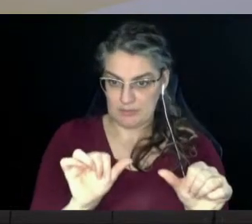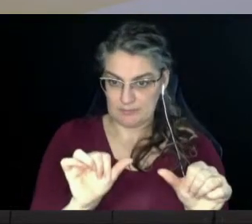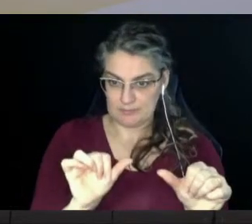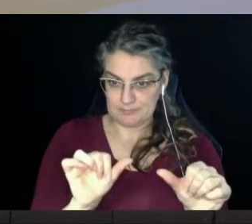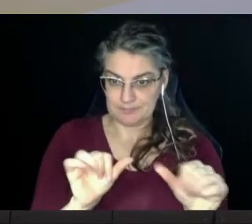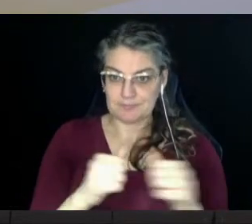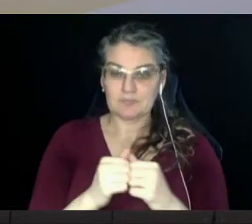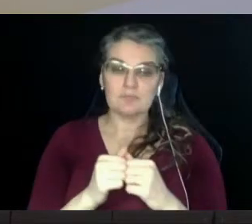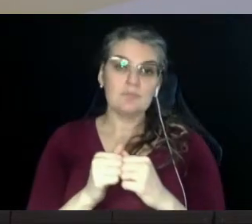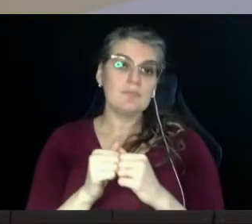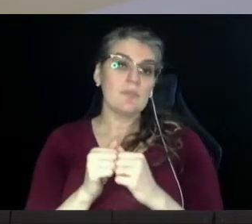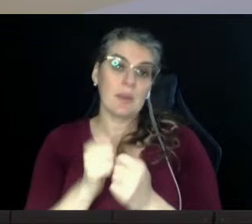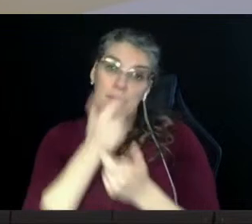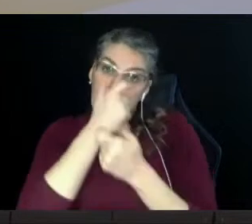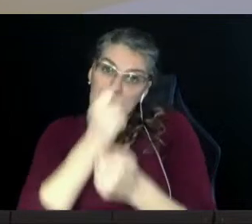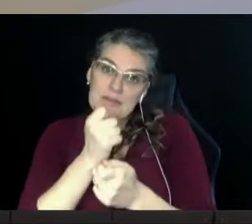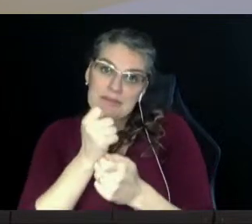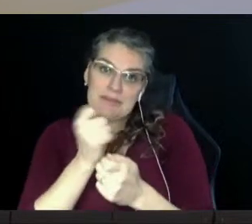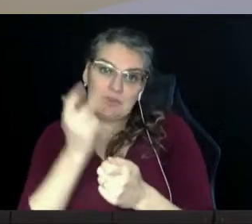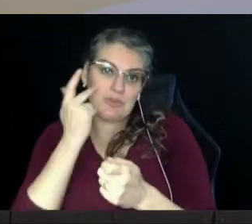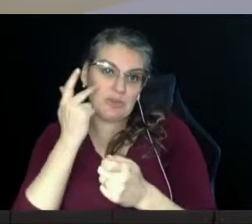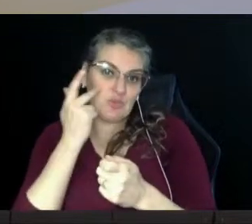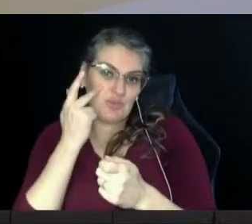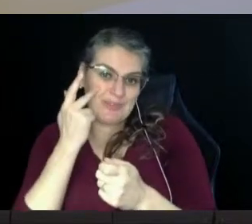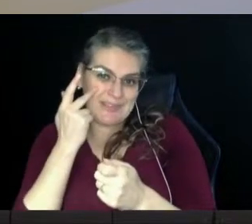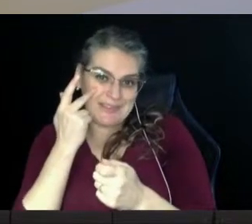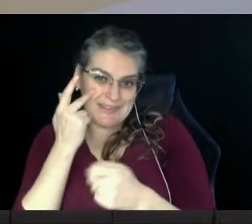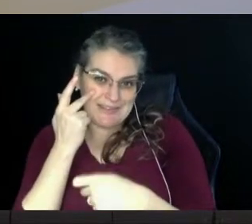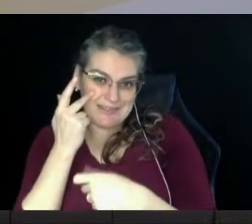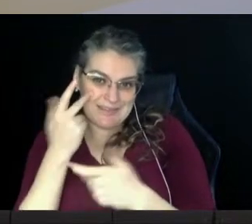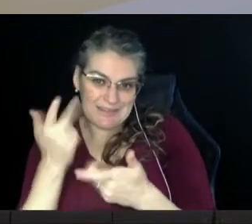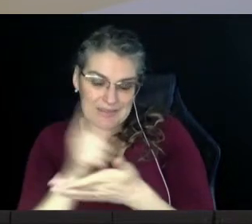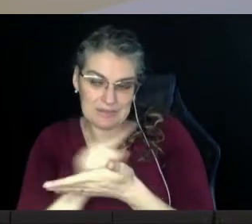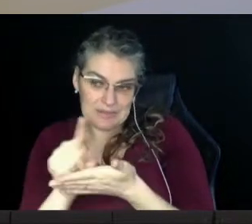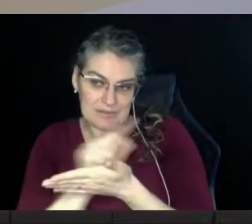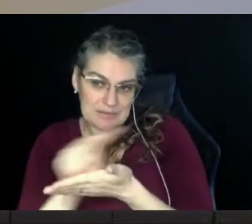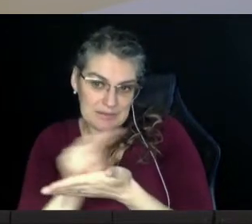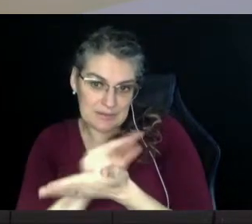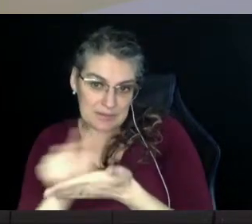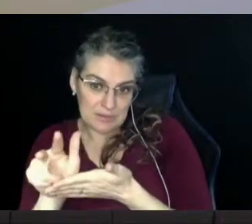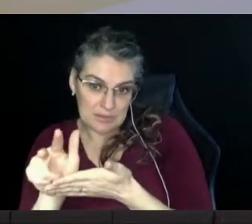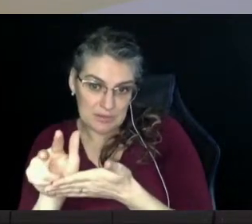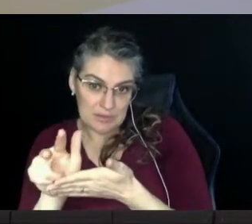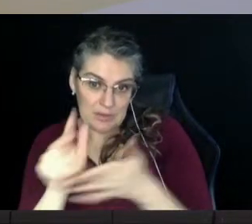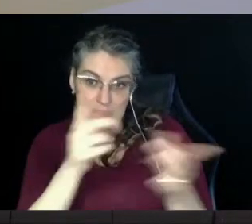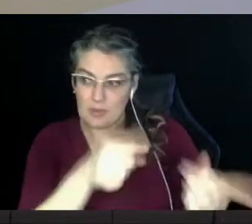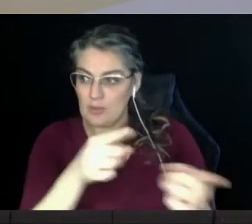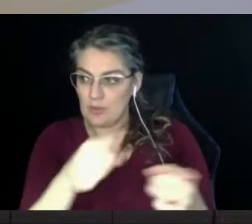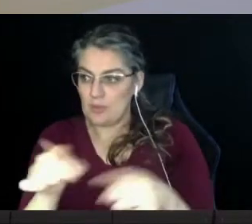to see what happens in the next couple of weeks with AstraZeneca.